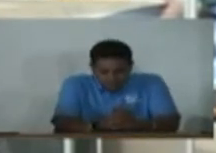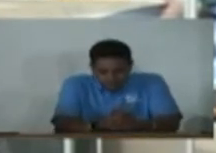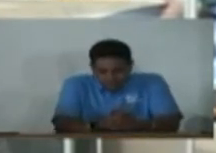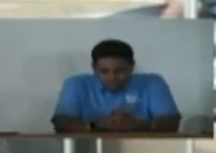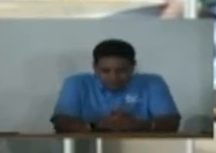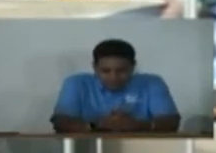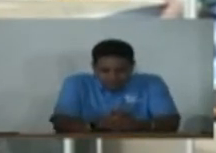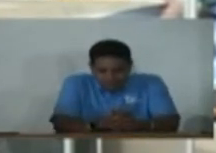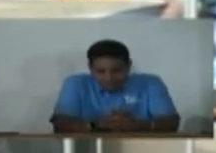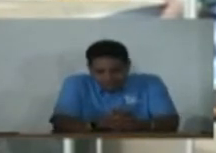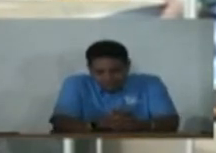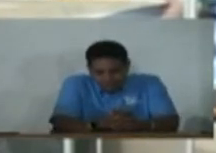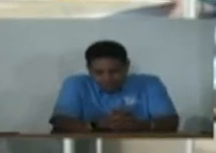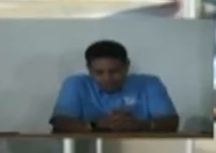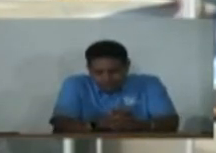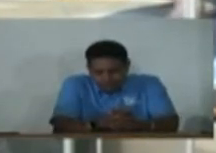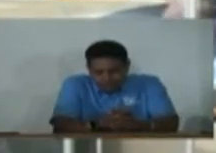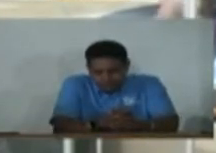Limited access